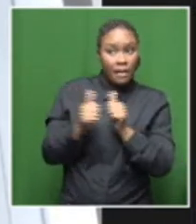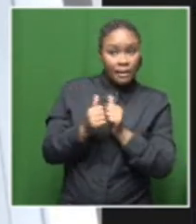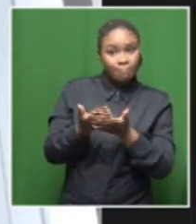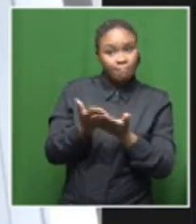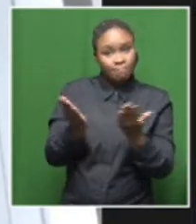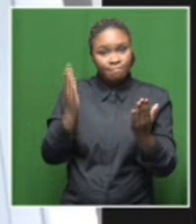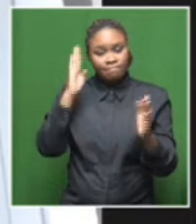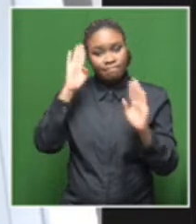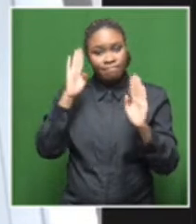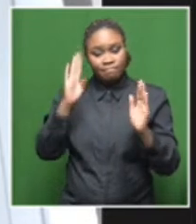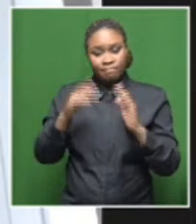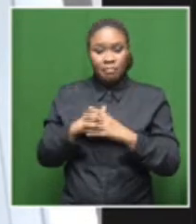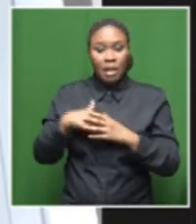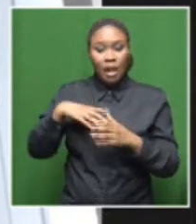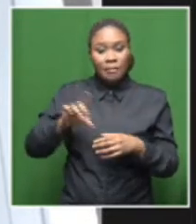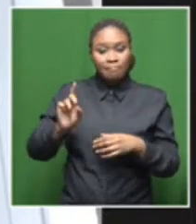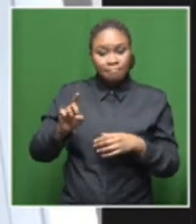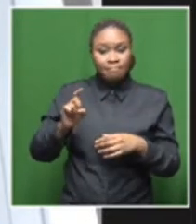share, here we go.